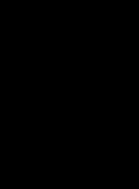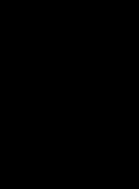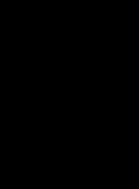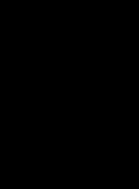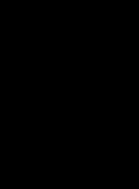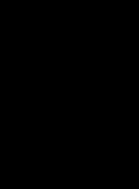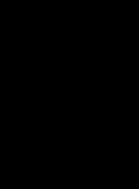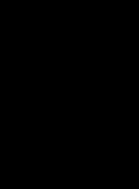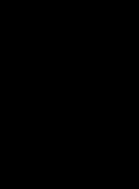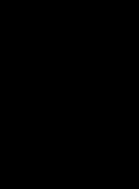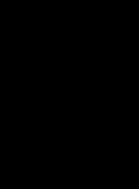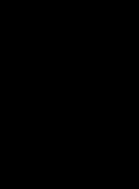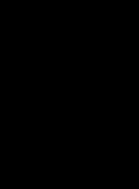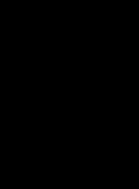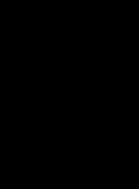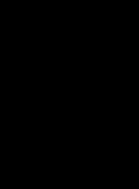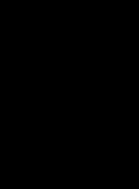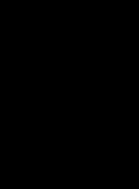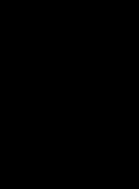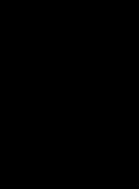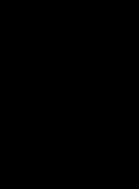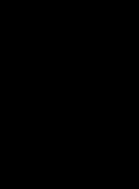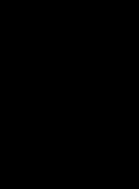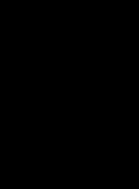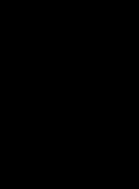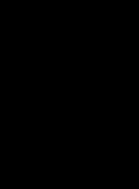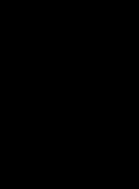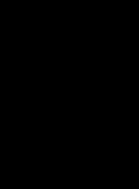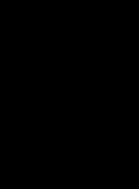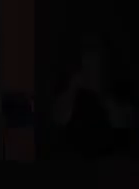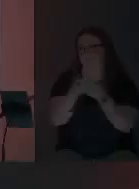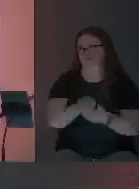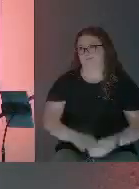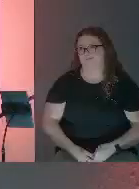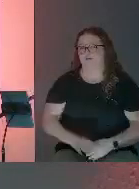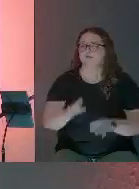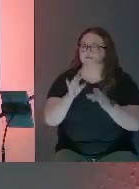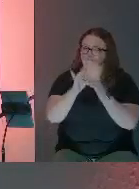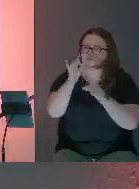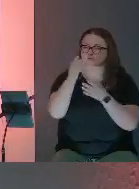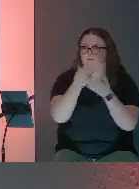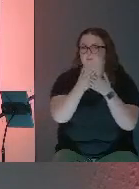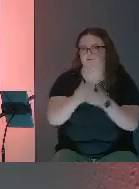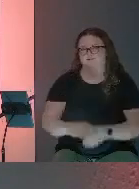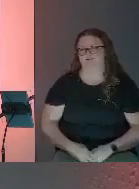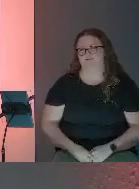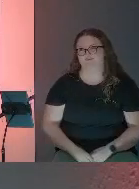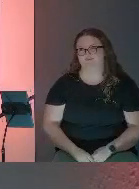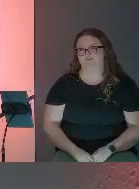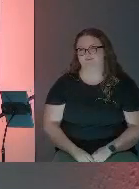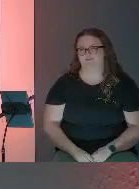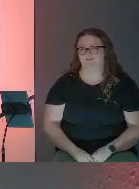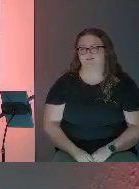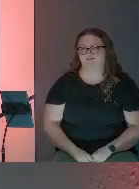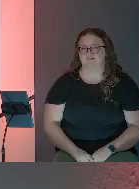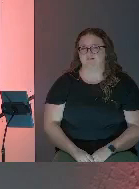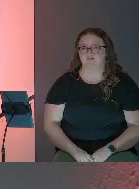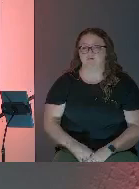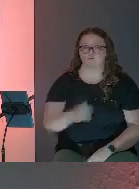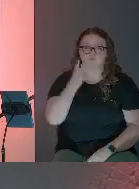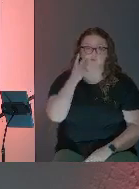church, to go make babies, spiritual babies, to see the lost